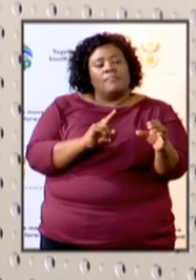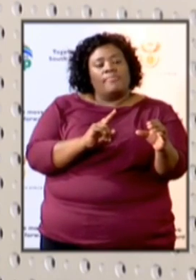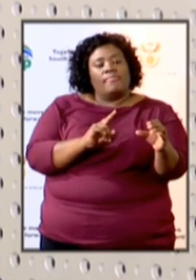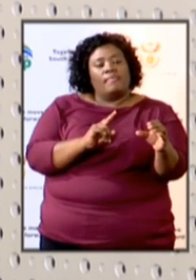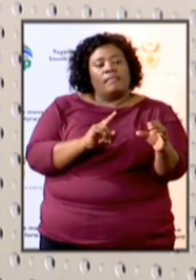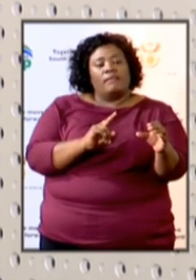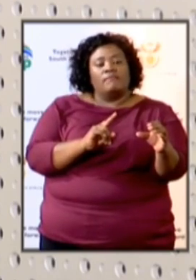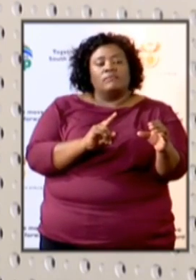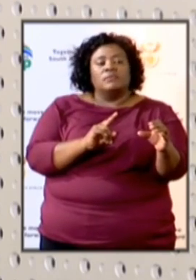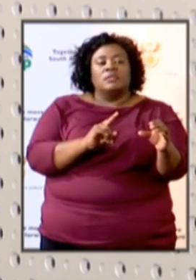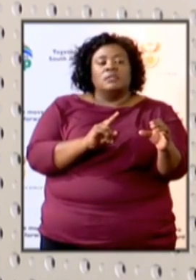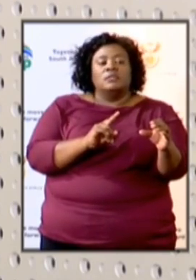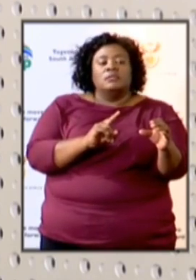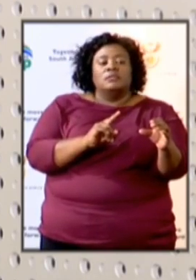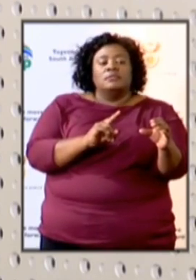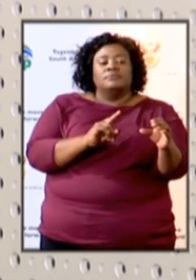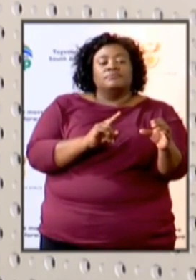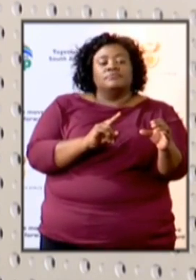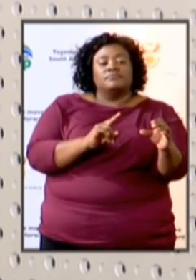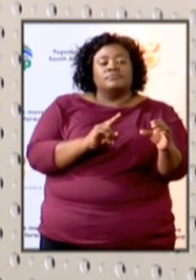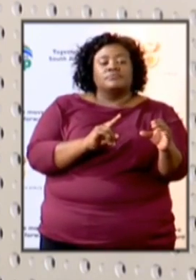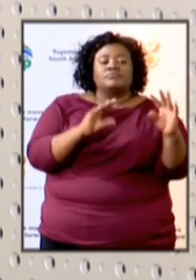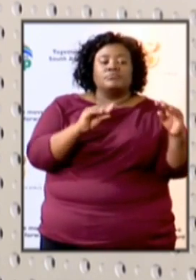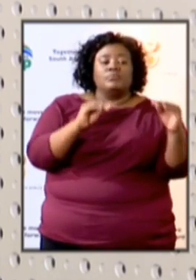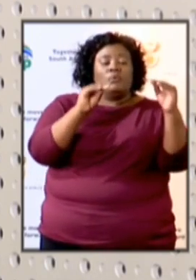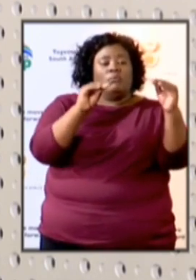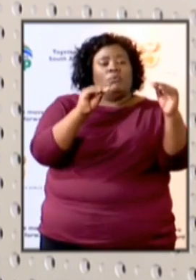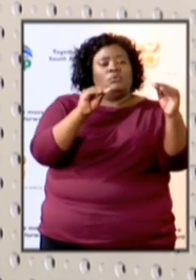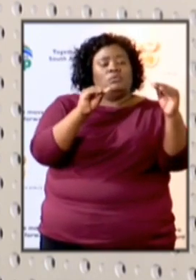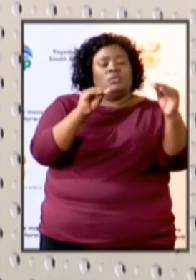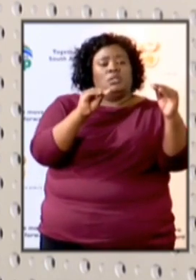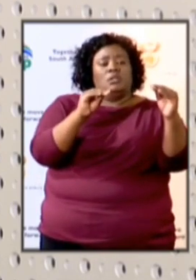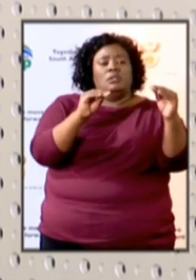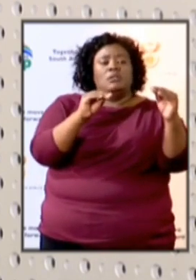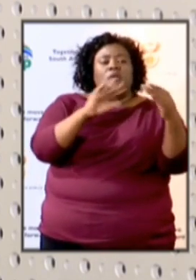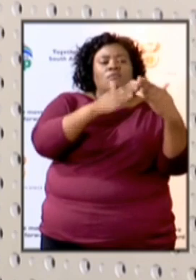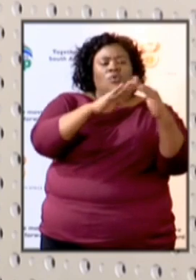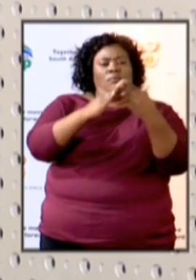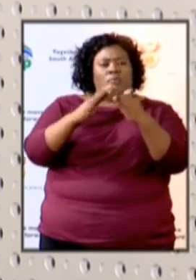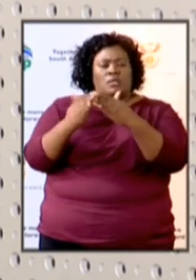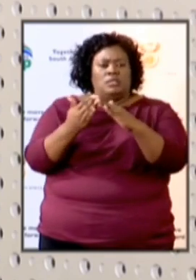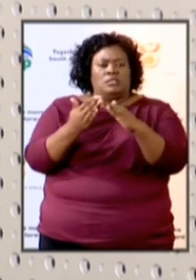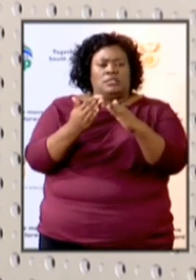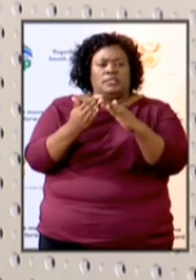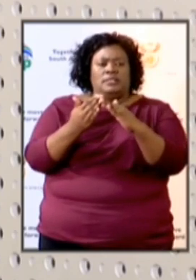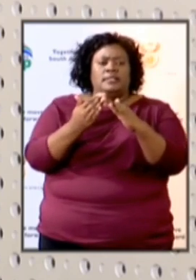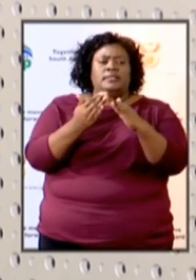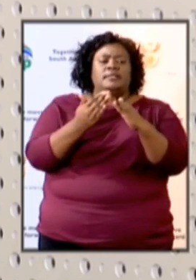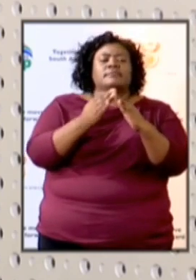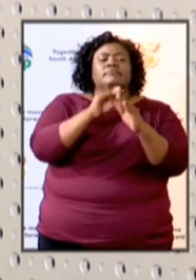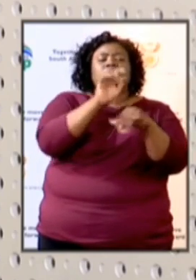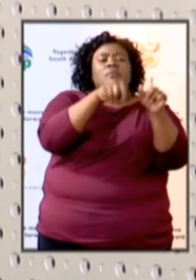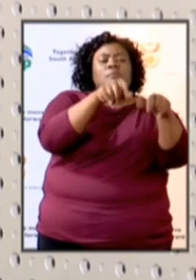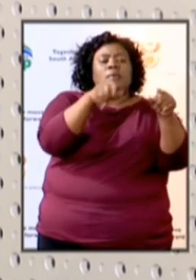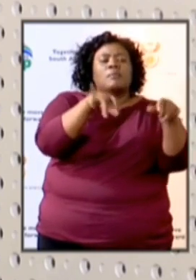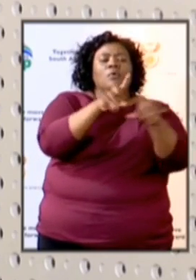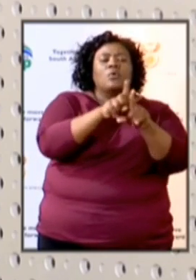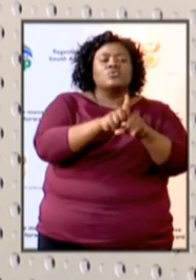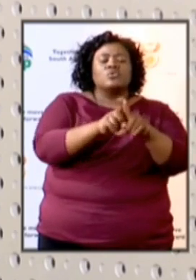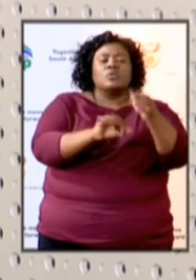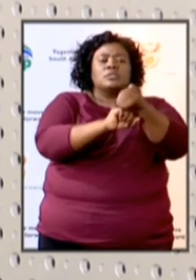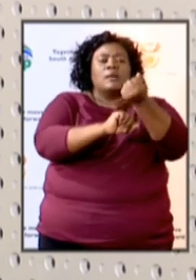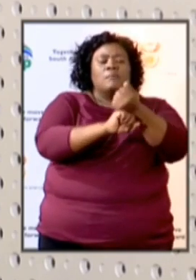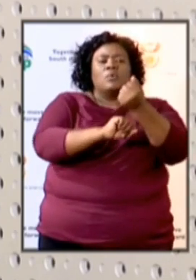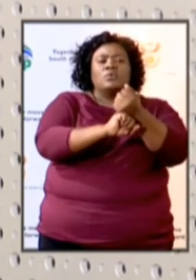promotion of community well-being and the livelihoods of the vulnerable. Maybe